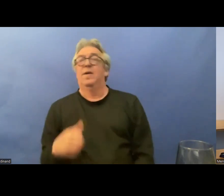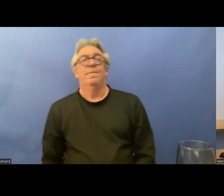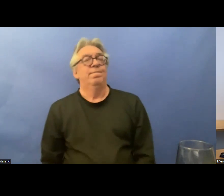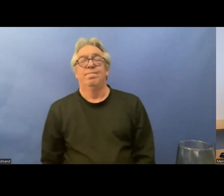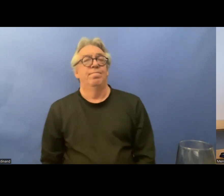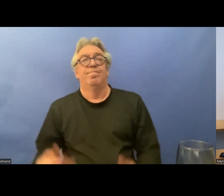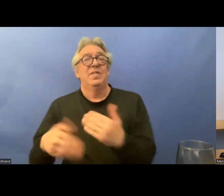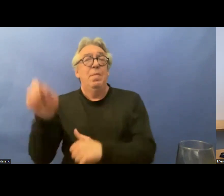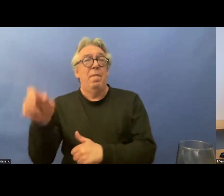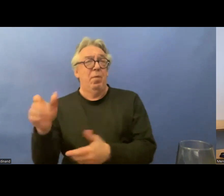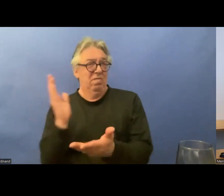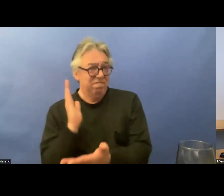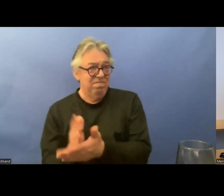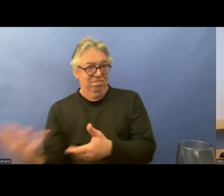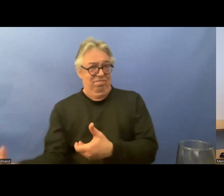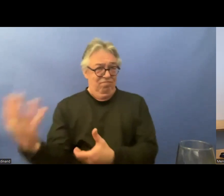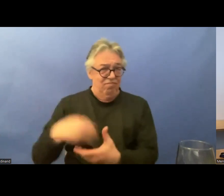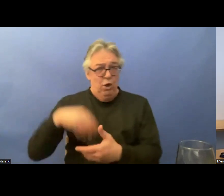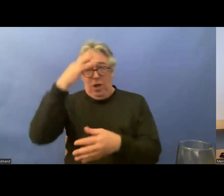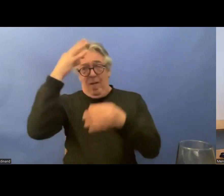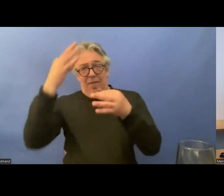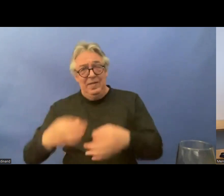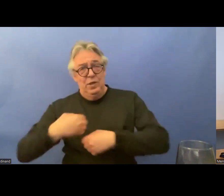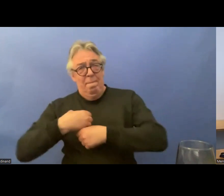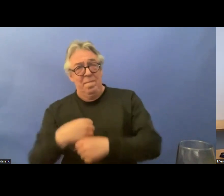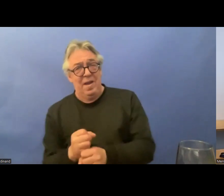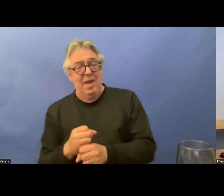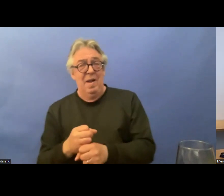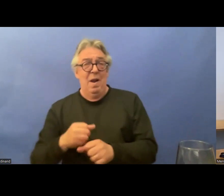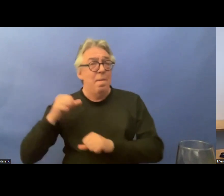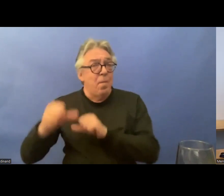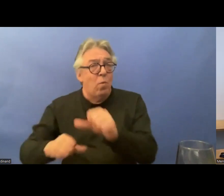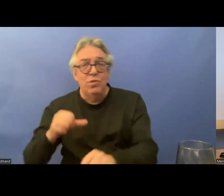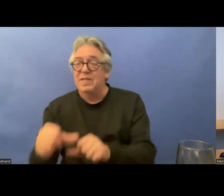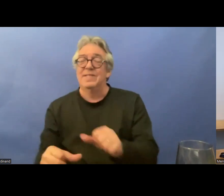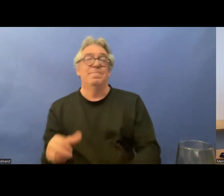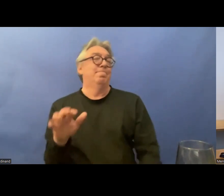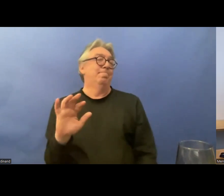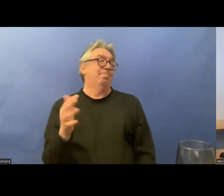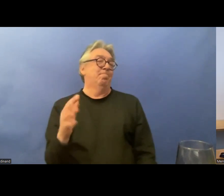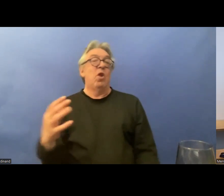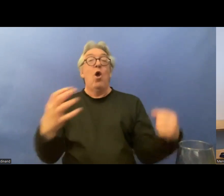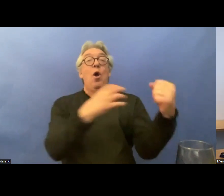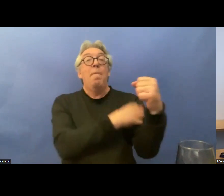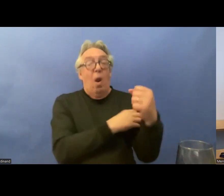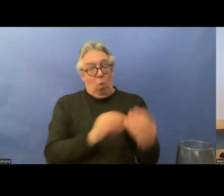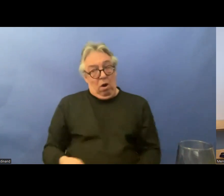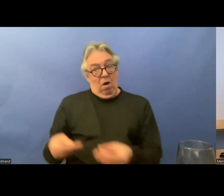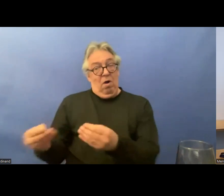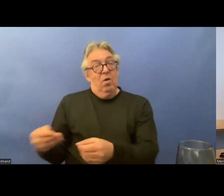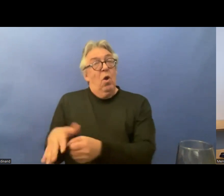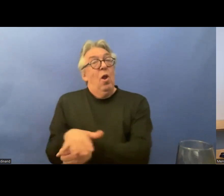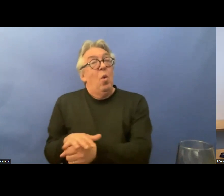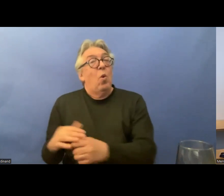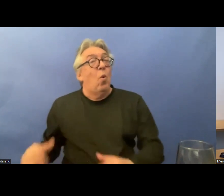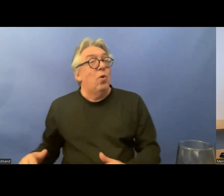of also the decision-making capabilities, but to enable the power sharing for local organizations and these